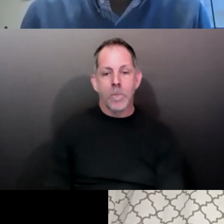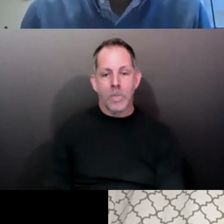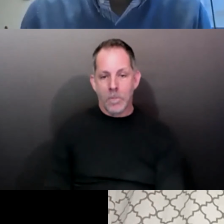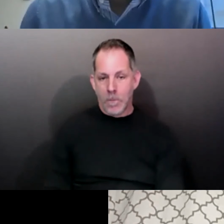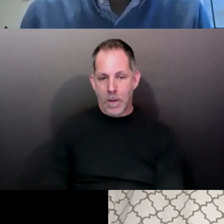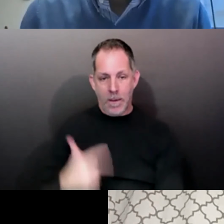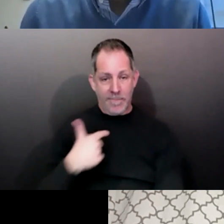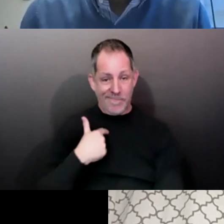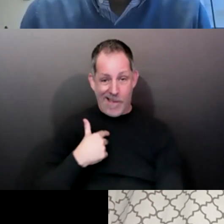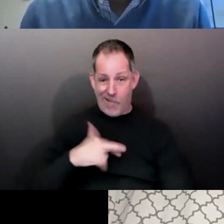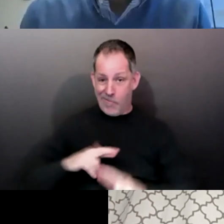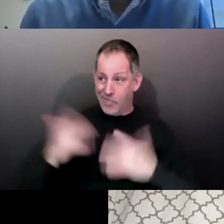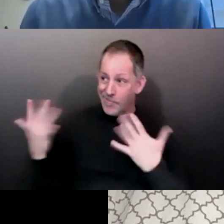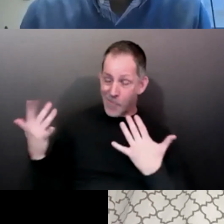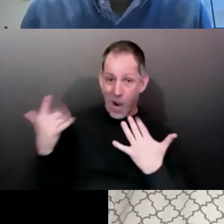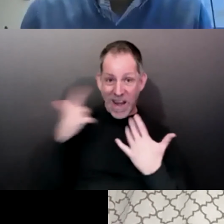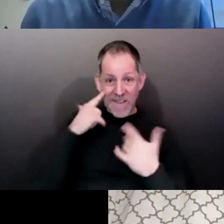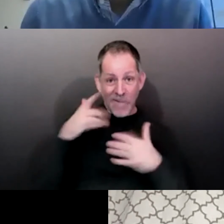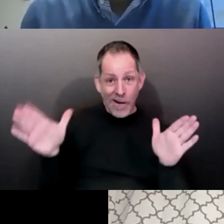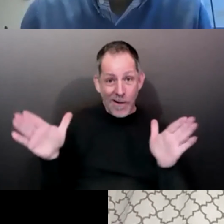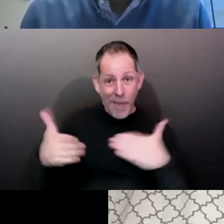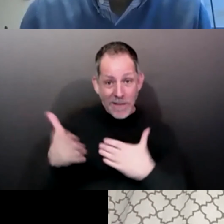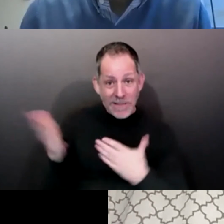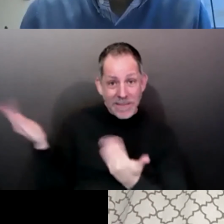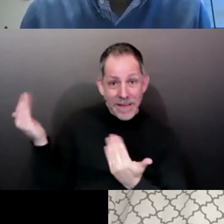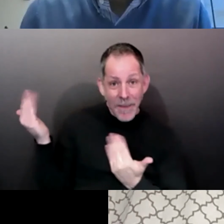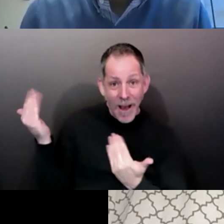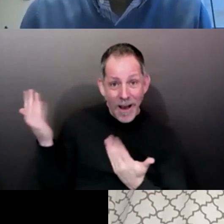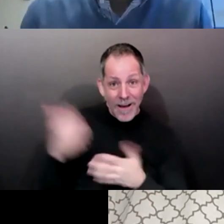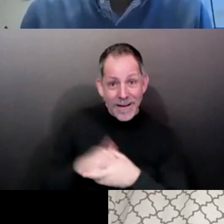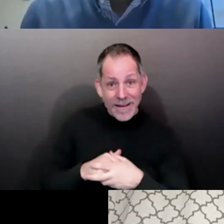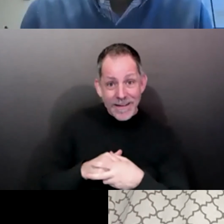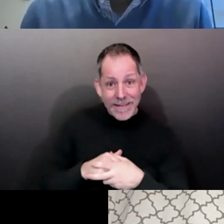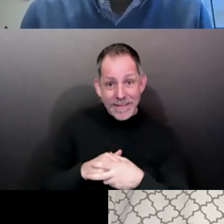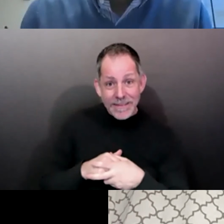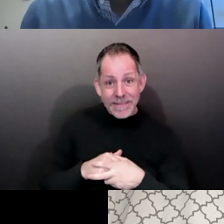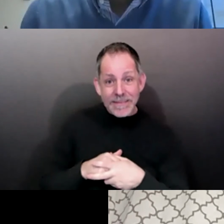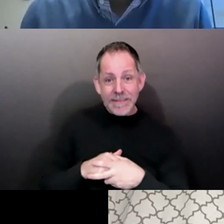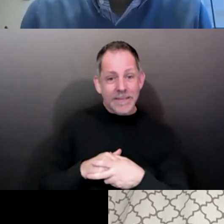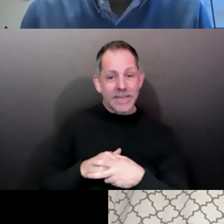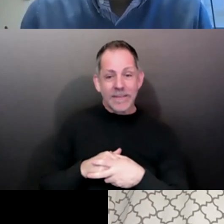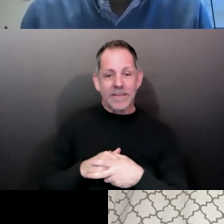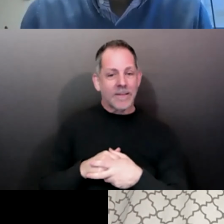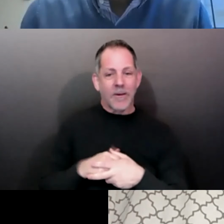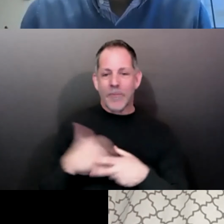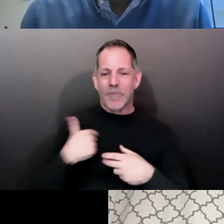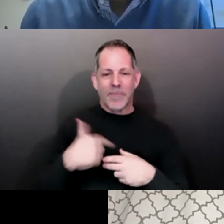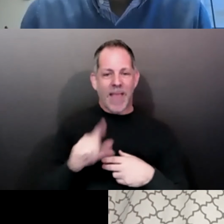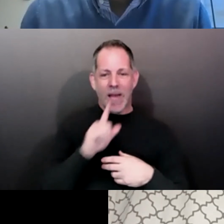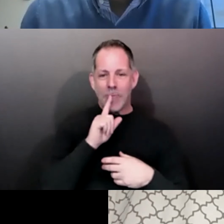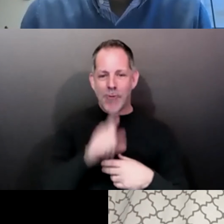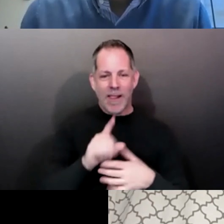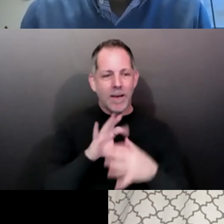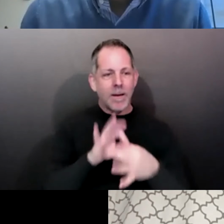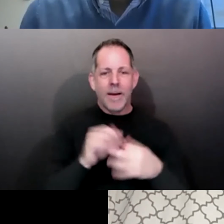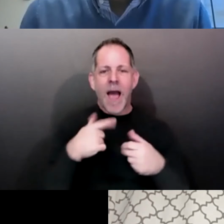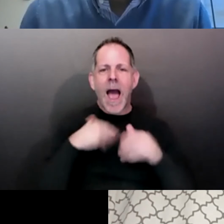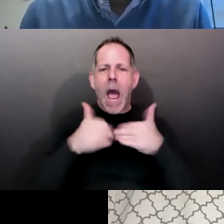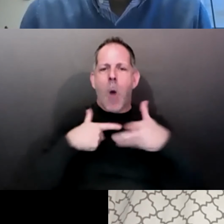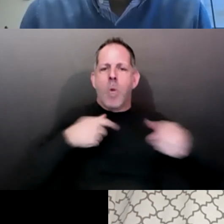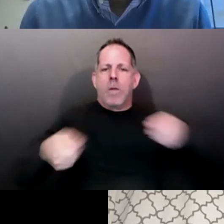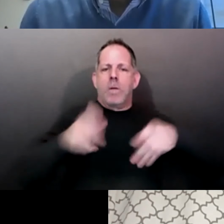any differences are not related to our ability here in Snohomish County that we've stood up to actually